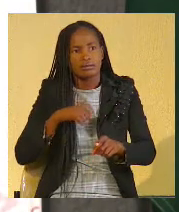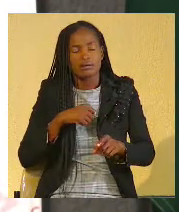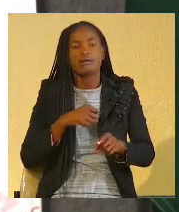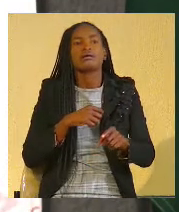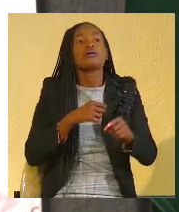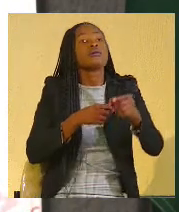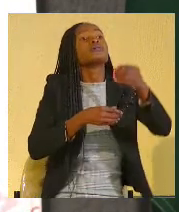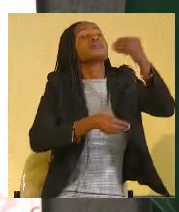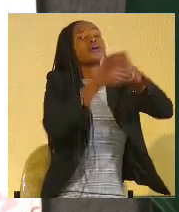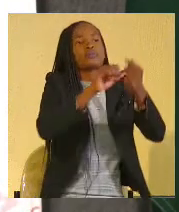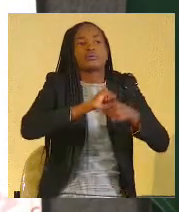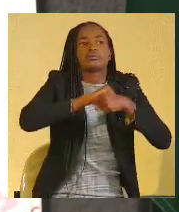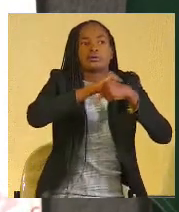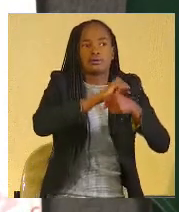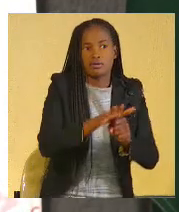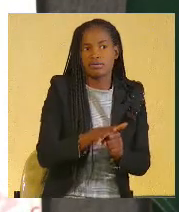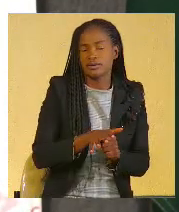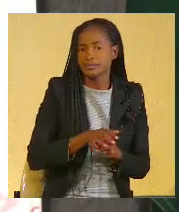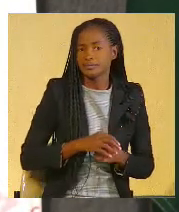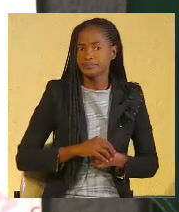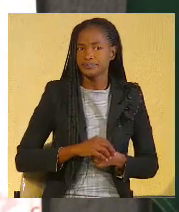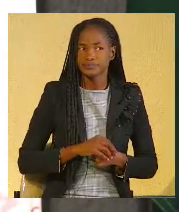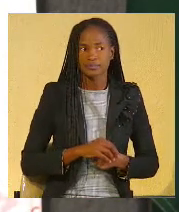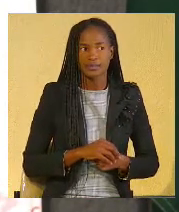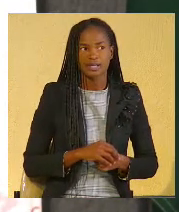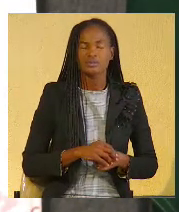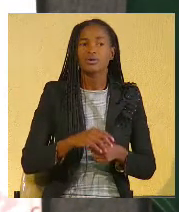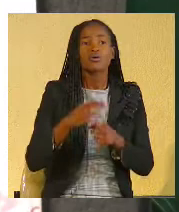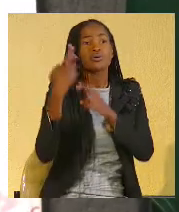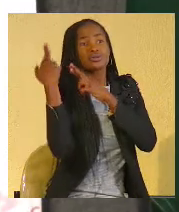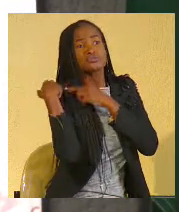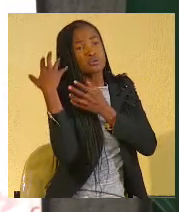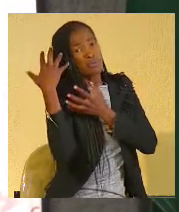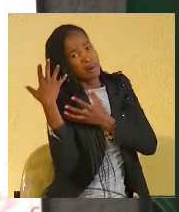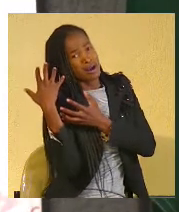about other conditions. So all this one, we are taking them,